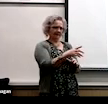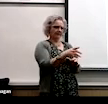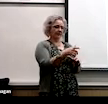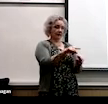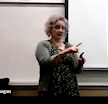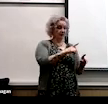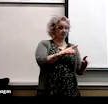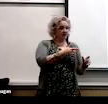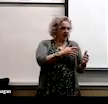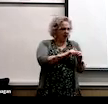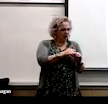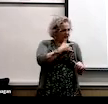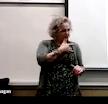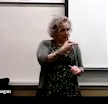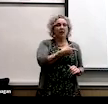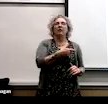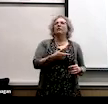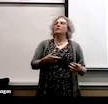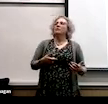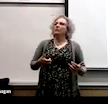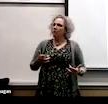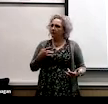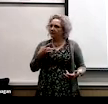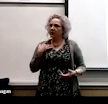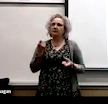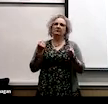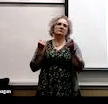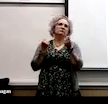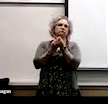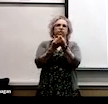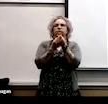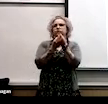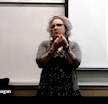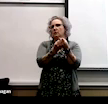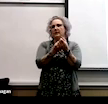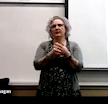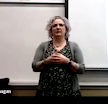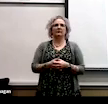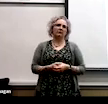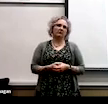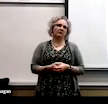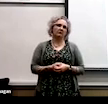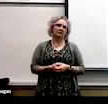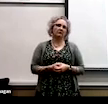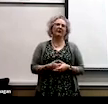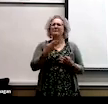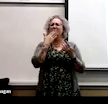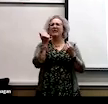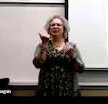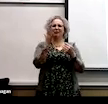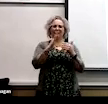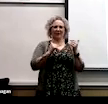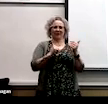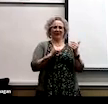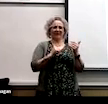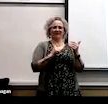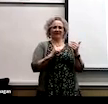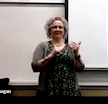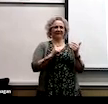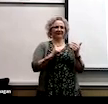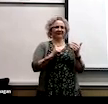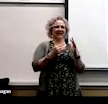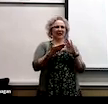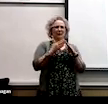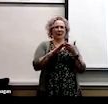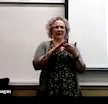oftentimes I find that lots of our patients actually disclose that, you know, we refer them to this social worker and this physiotherapist and this whatever. Often they actually find